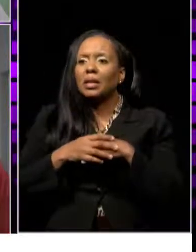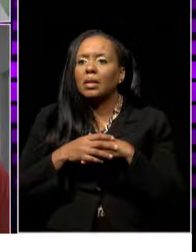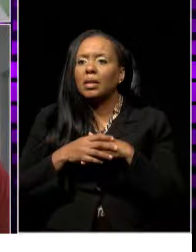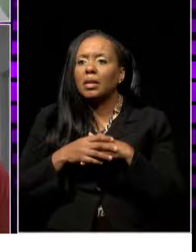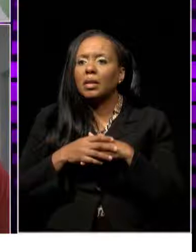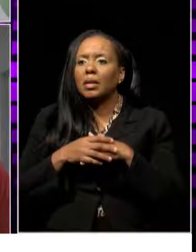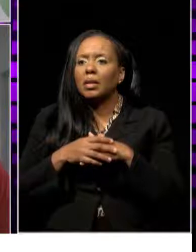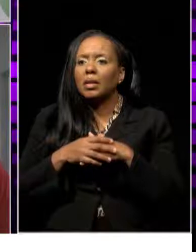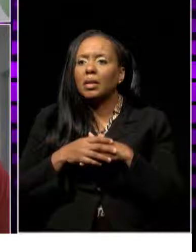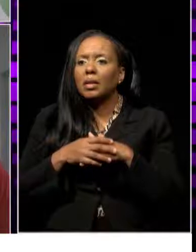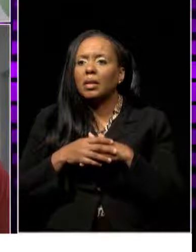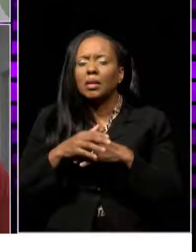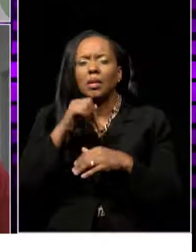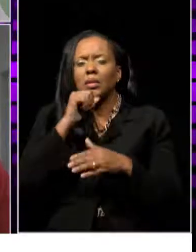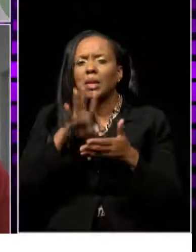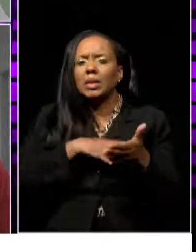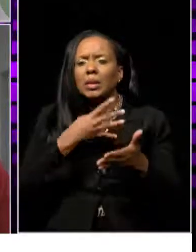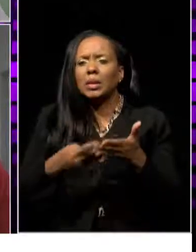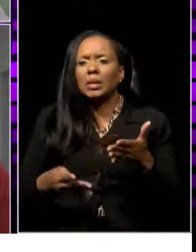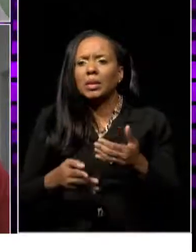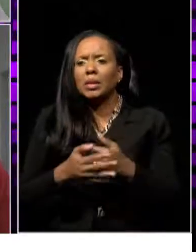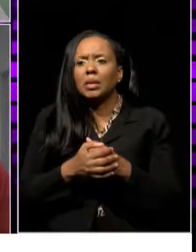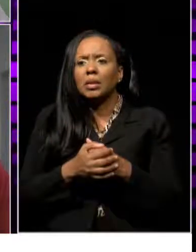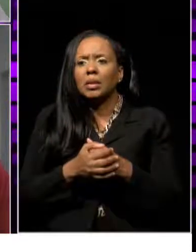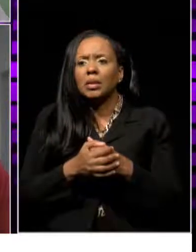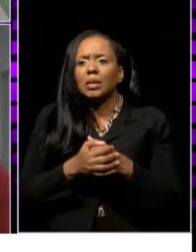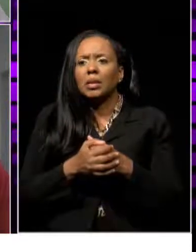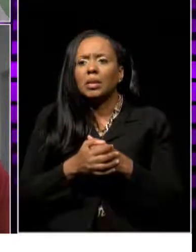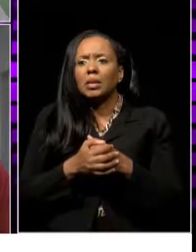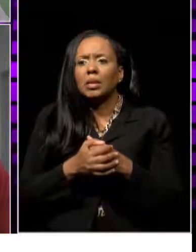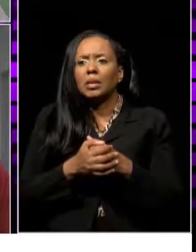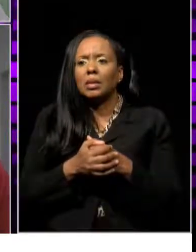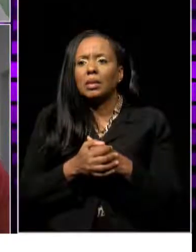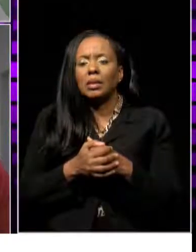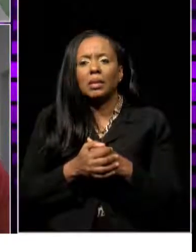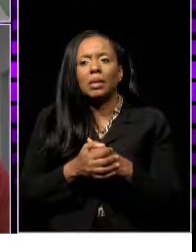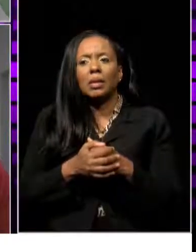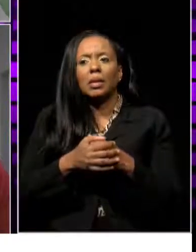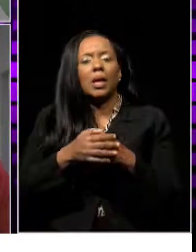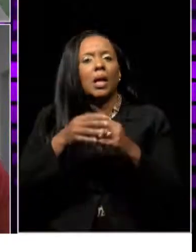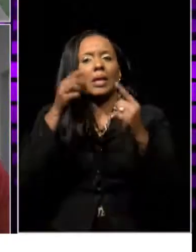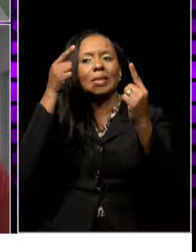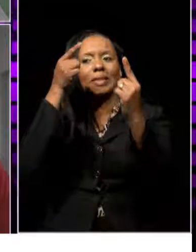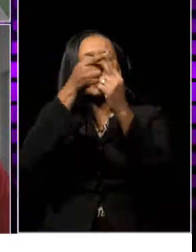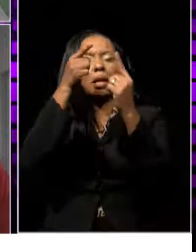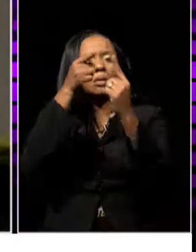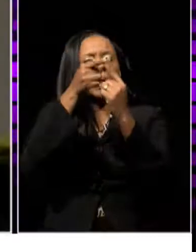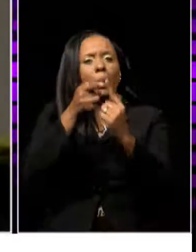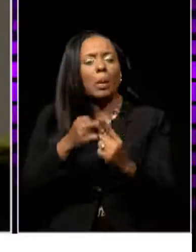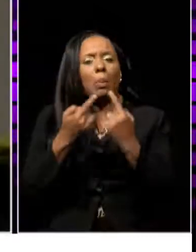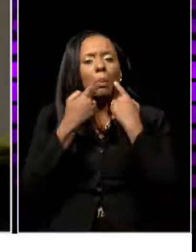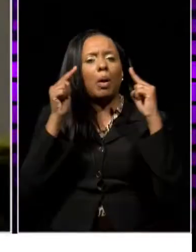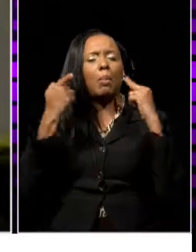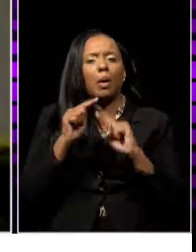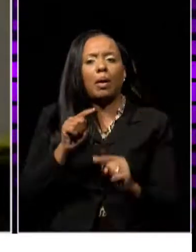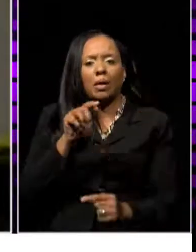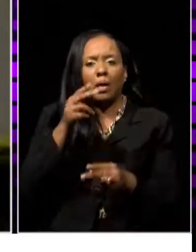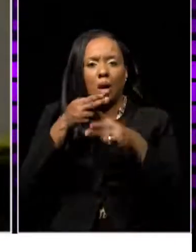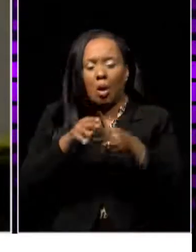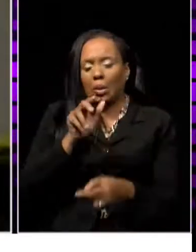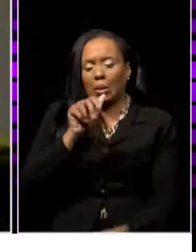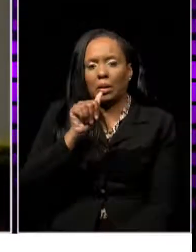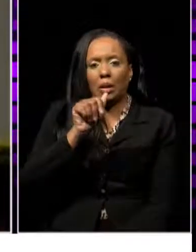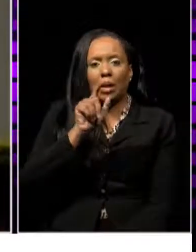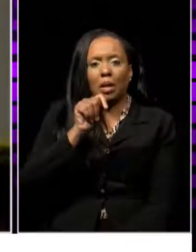shows, not the syllabus, the parent, attainment targets. I got it. See? There's the